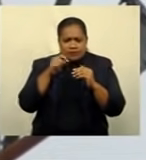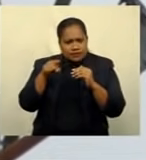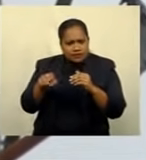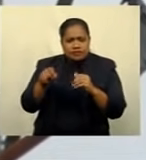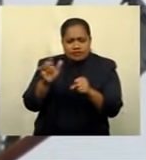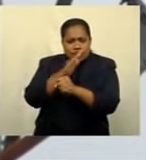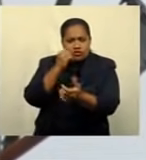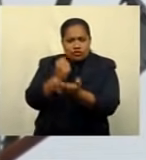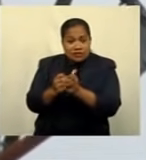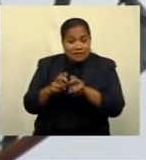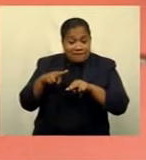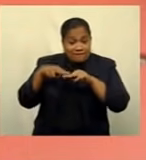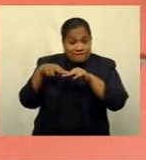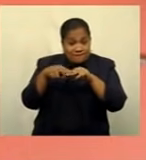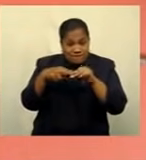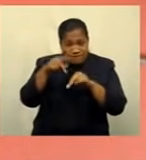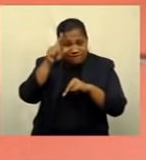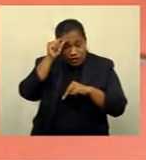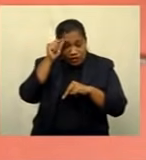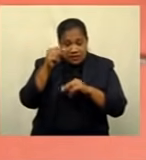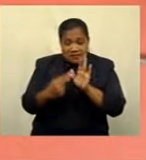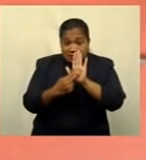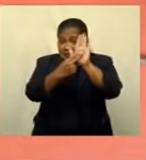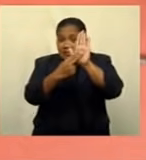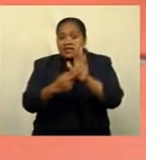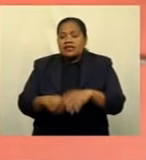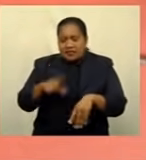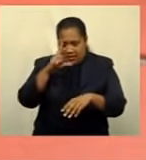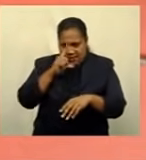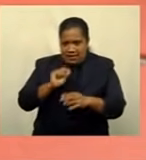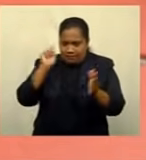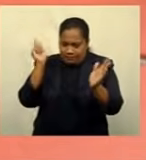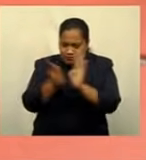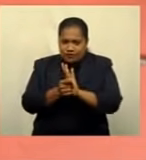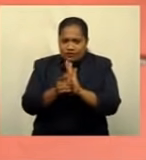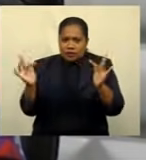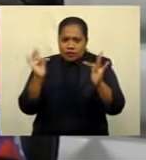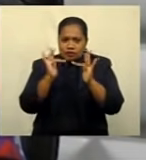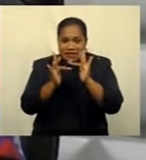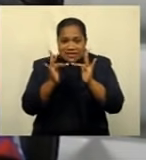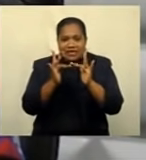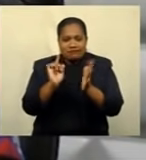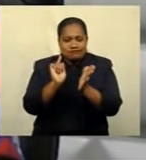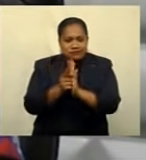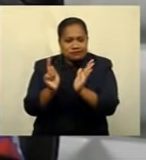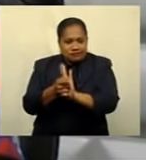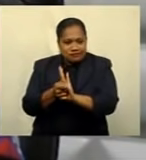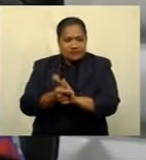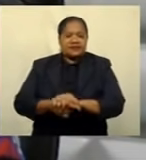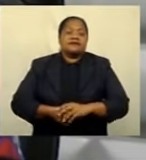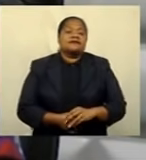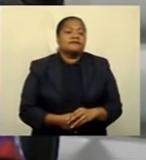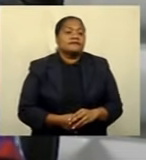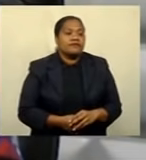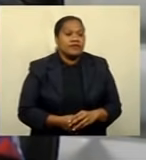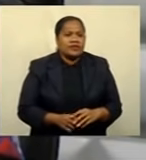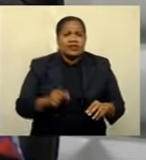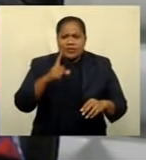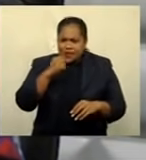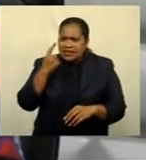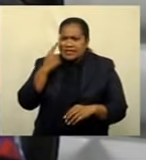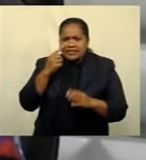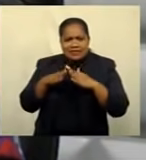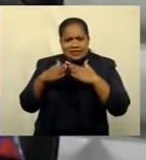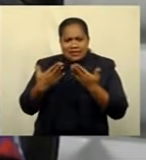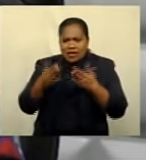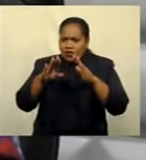Fijians in the Northern Division have the ability to connect to faster internet speeds. As you have seen, it's a modern world now. Modern